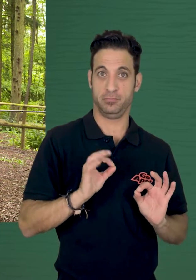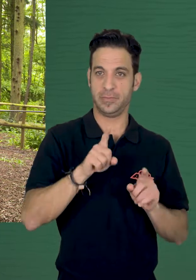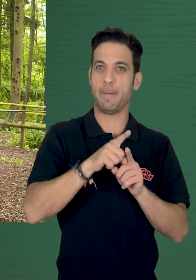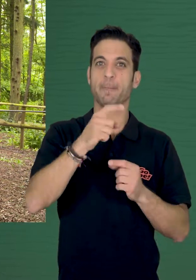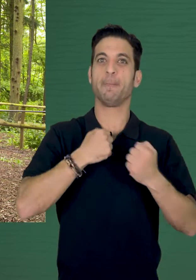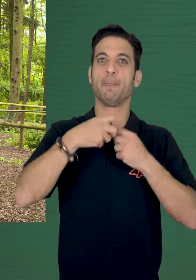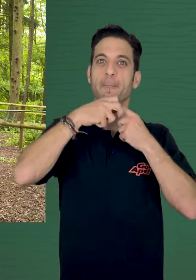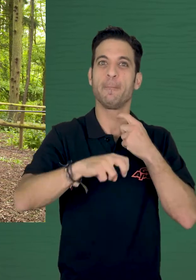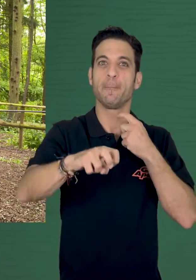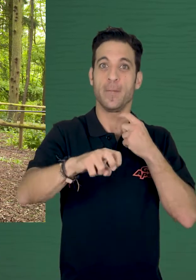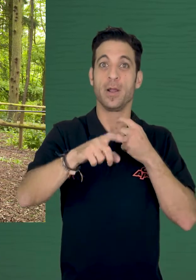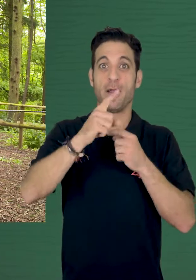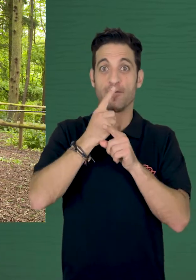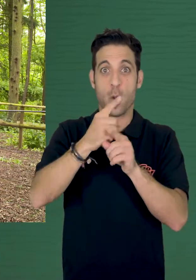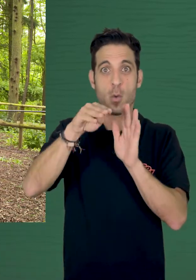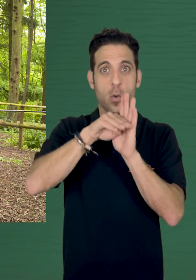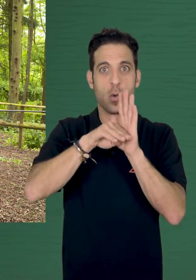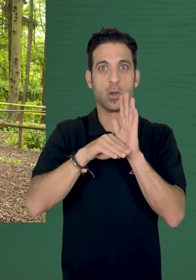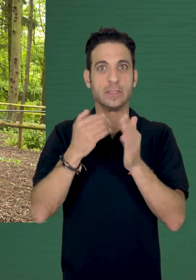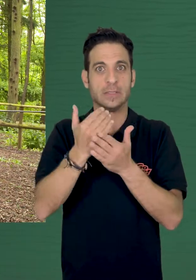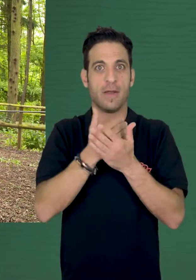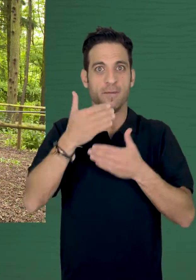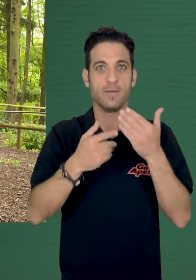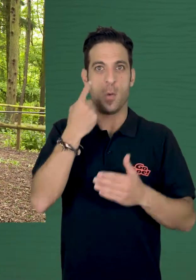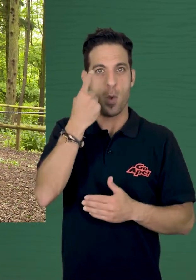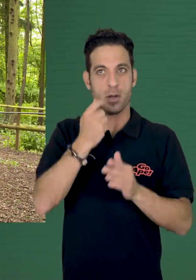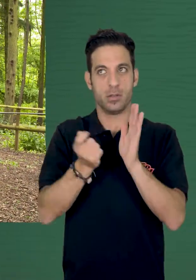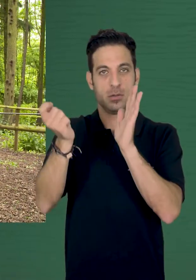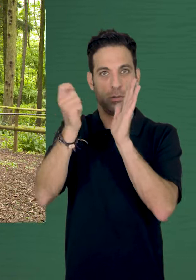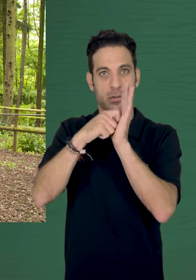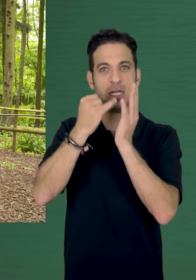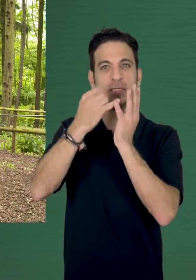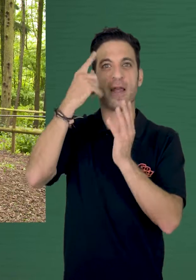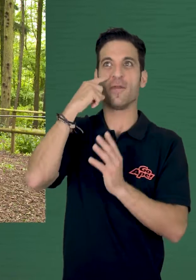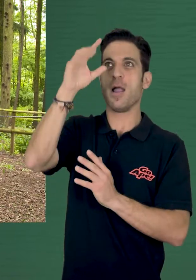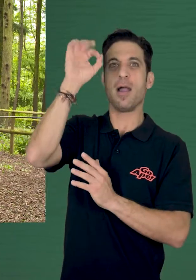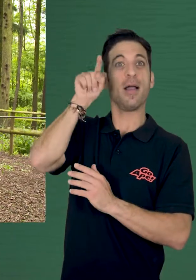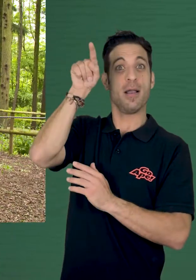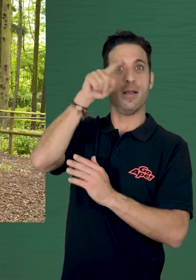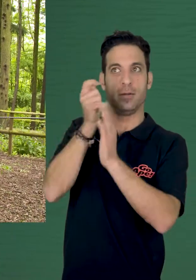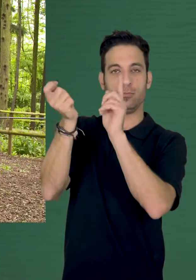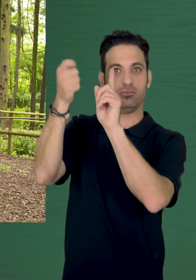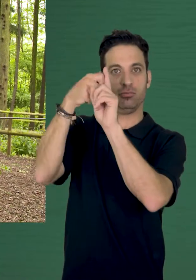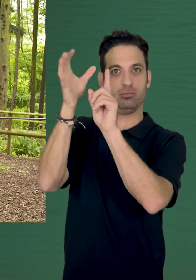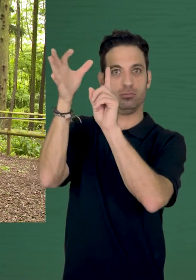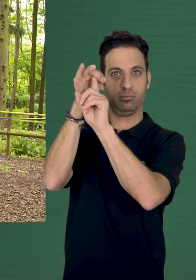on a Tarzan swing, followed by your safety lines, one at a time, moving them up into the silver loop by your head.